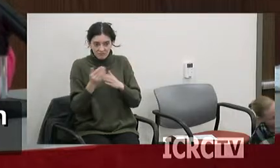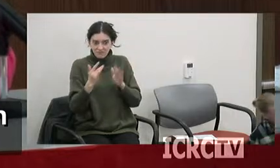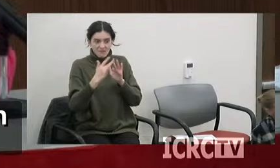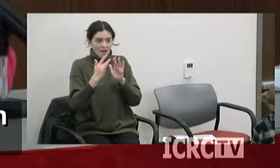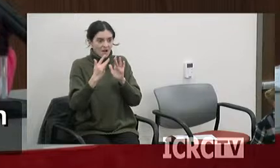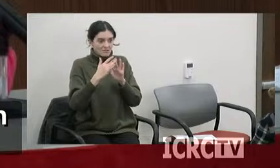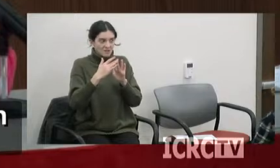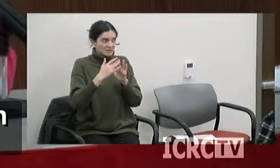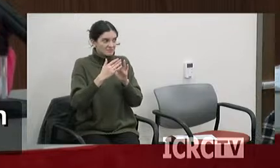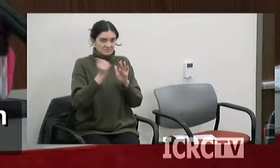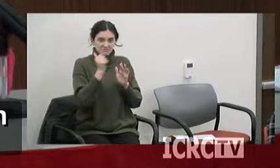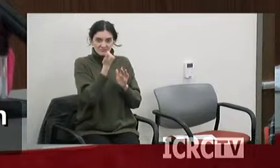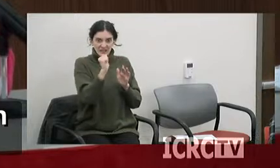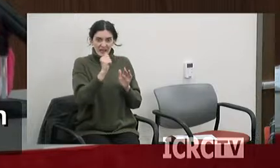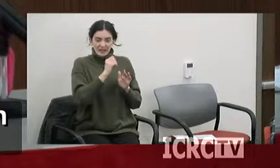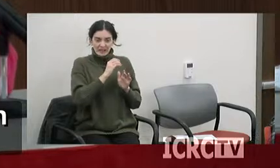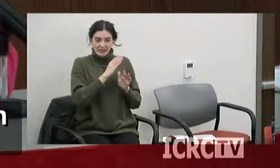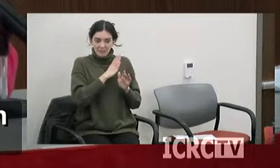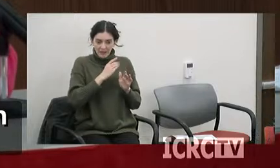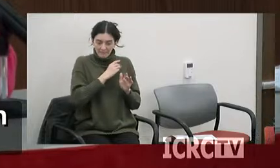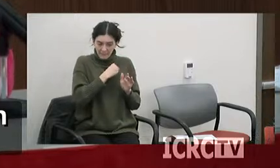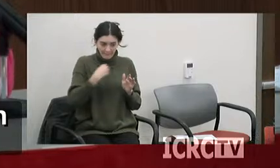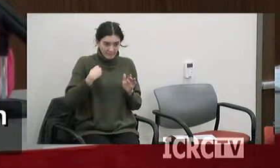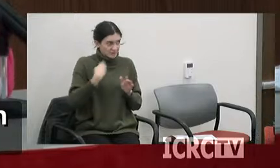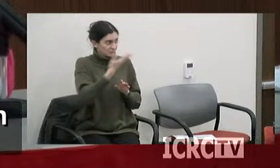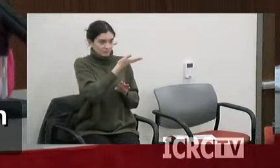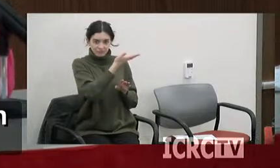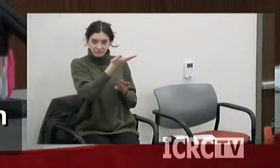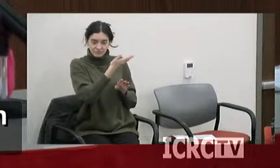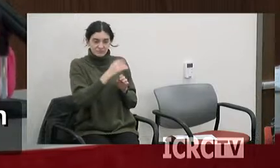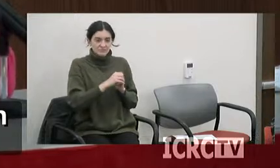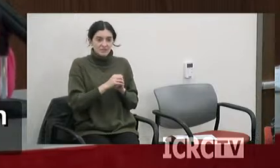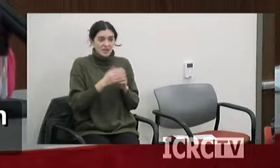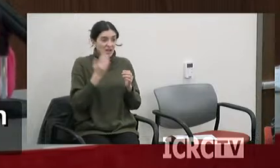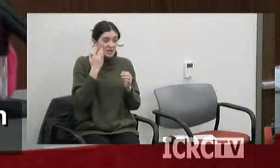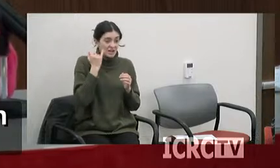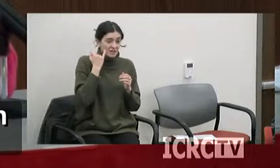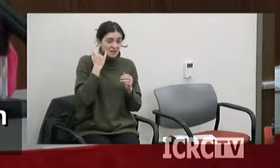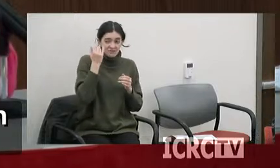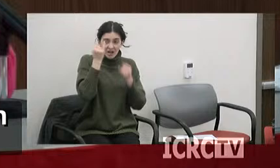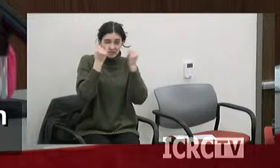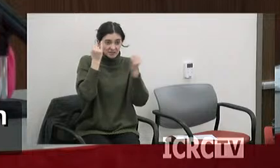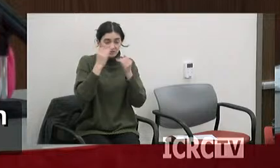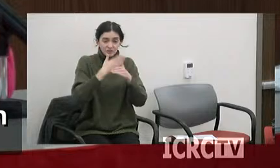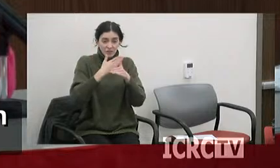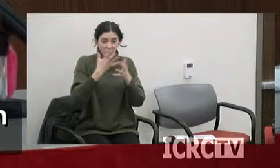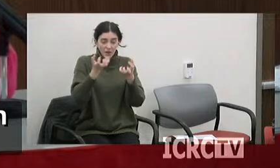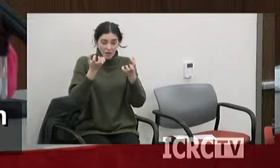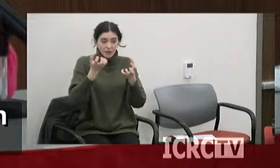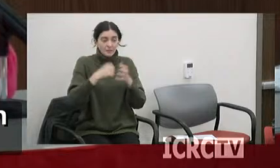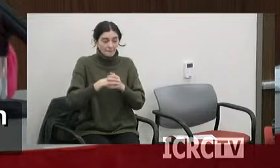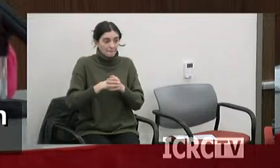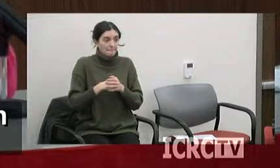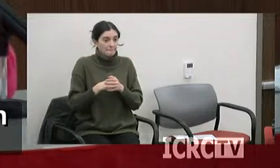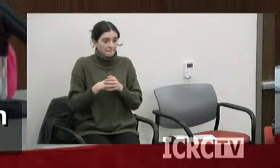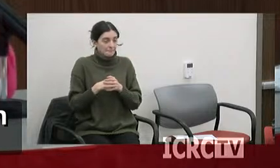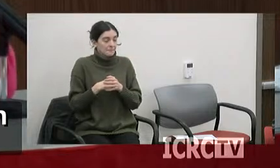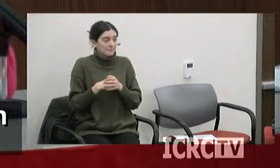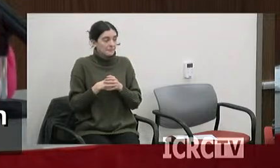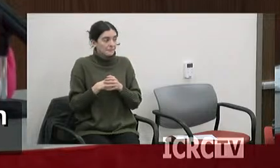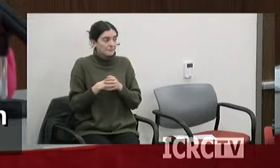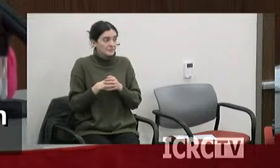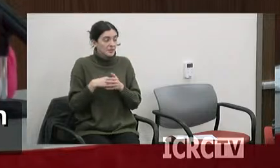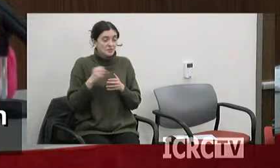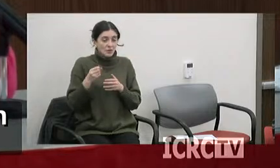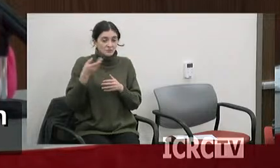us with any ideas that you want to share, or suggestions or ideas or whatnot. So